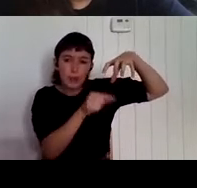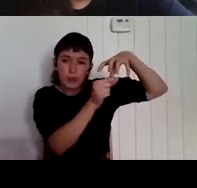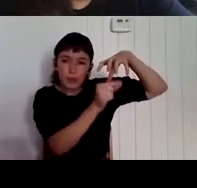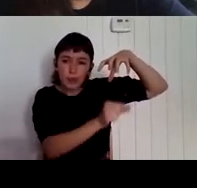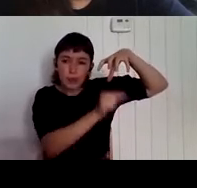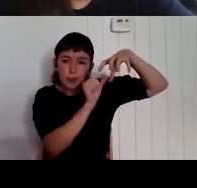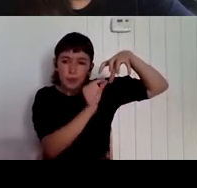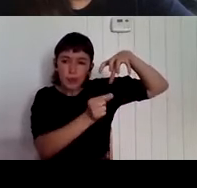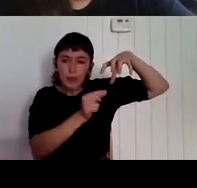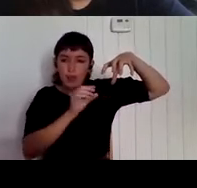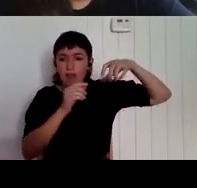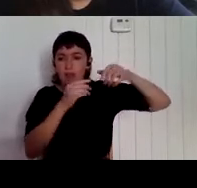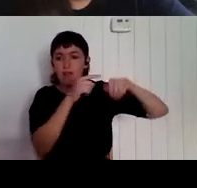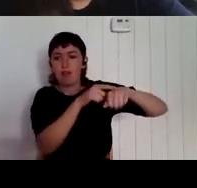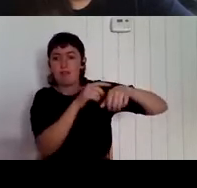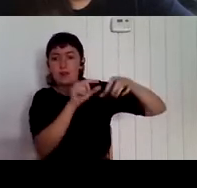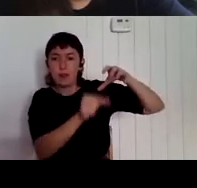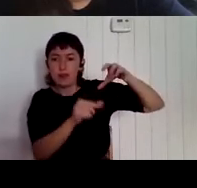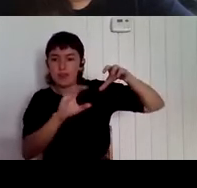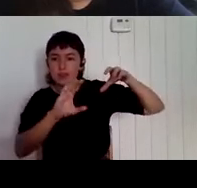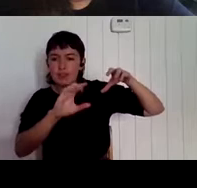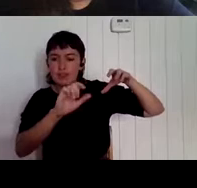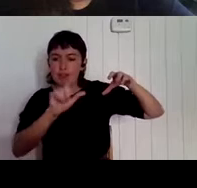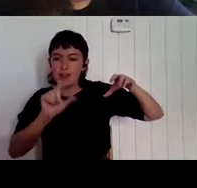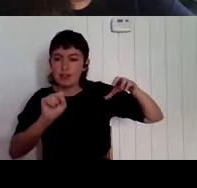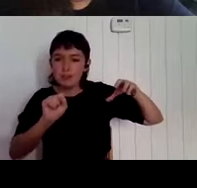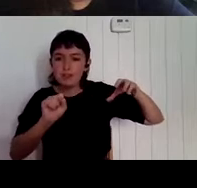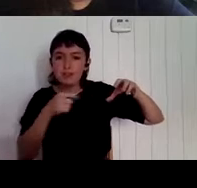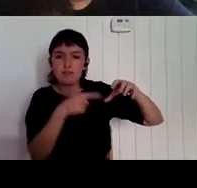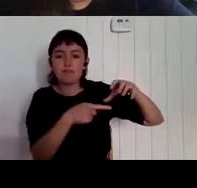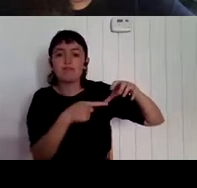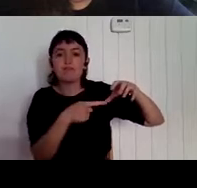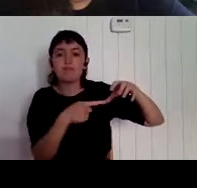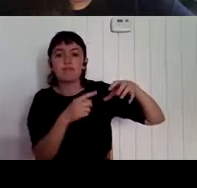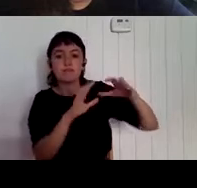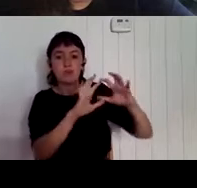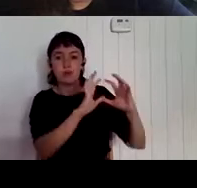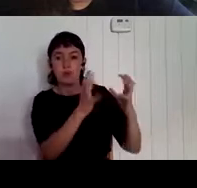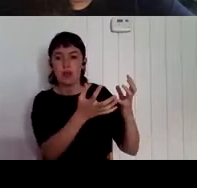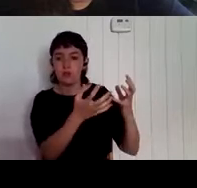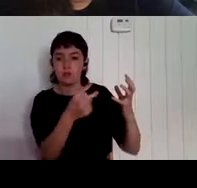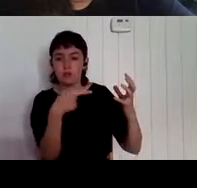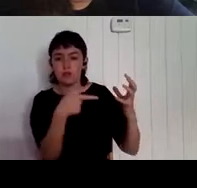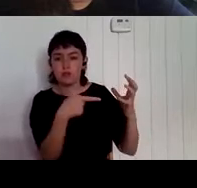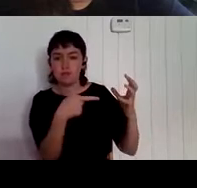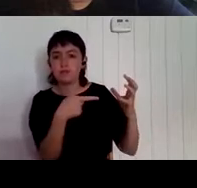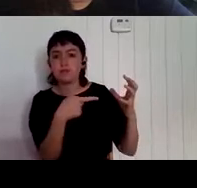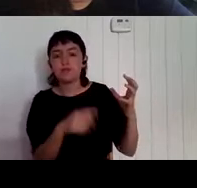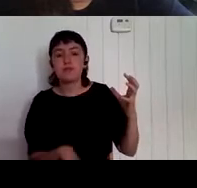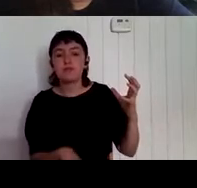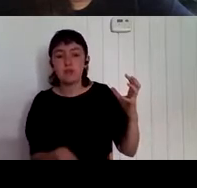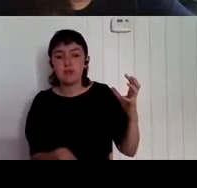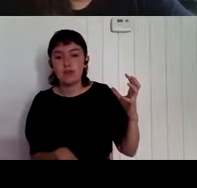been referring to as epithelial muscular cells. They are radially oriented around the jellyfish and they are